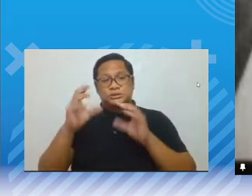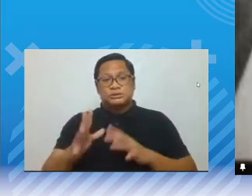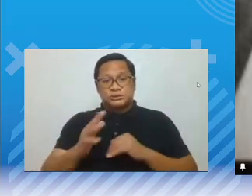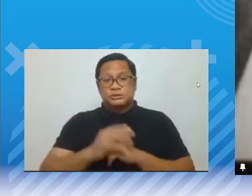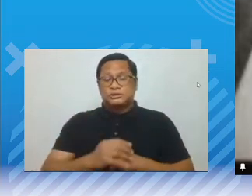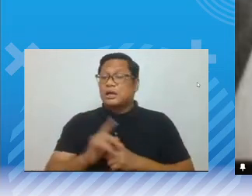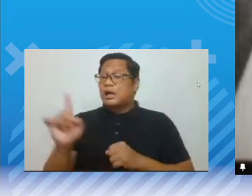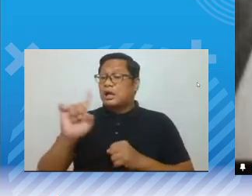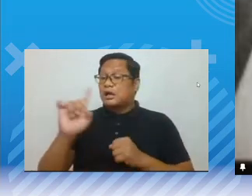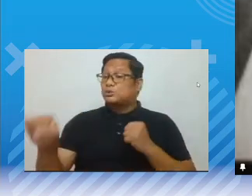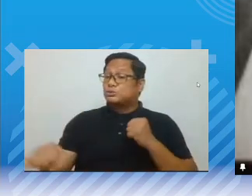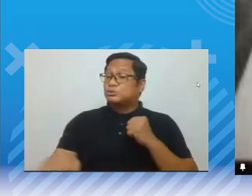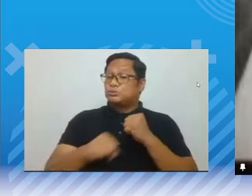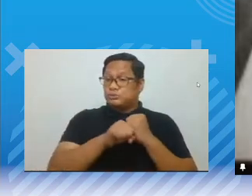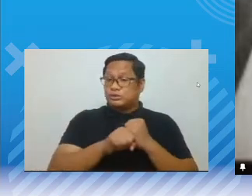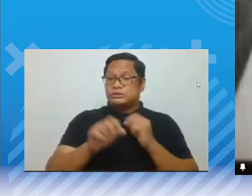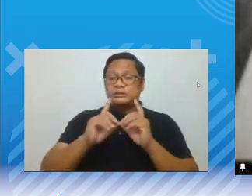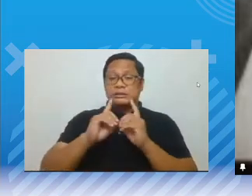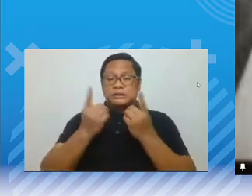support should DepEd